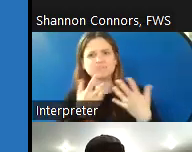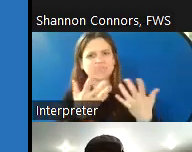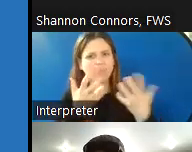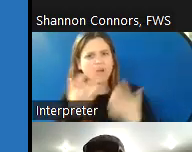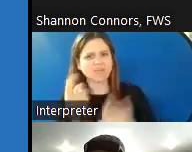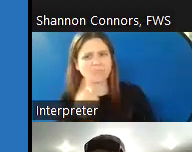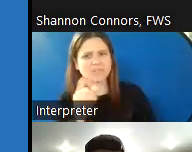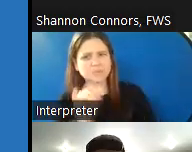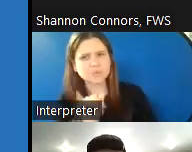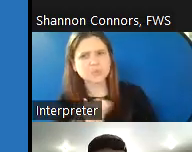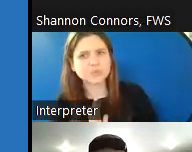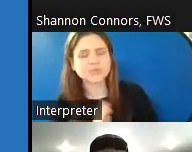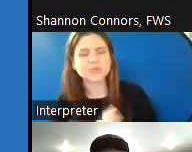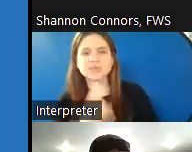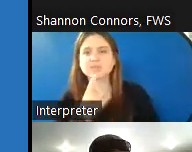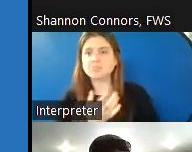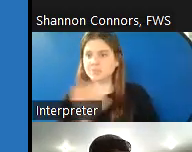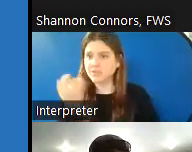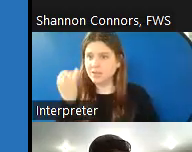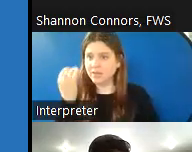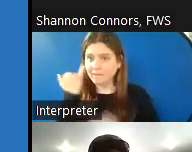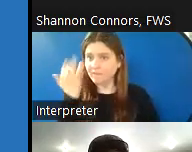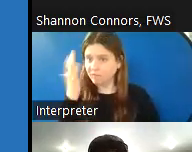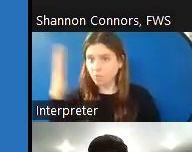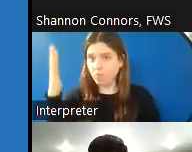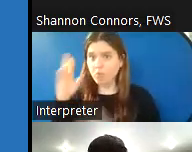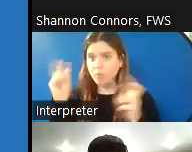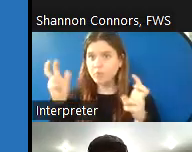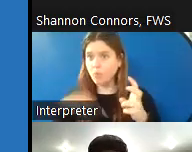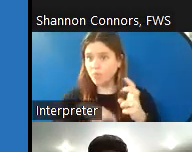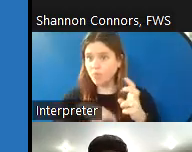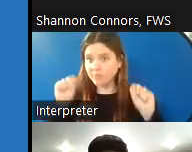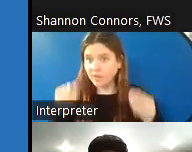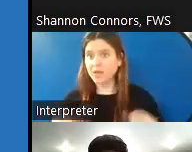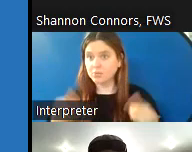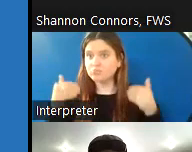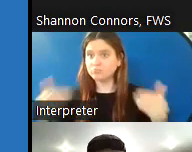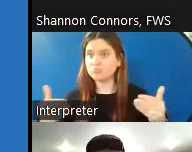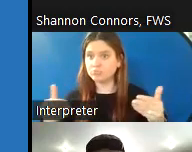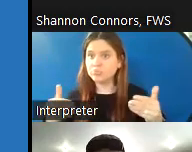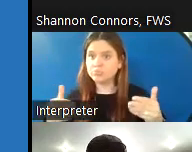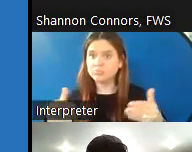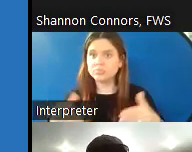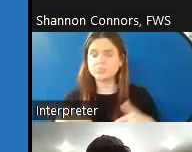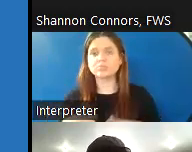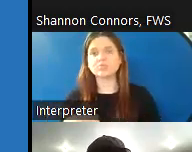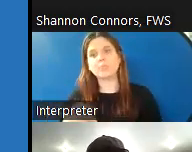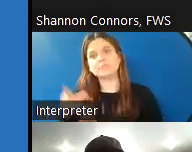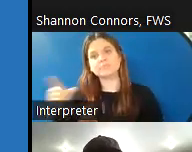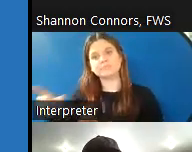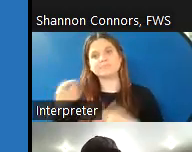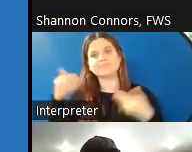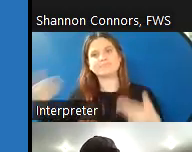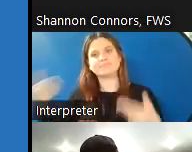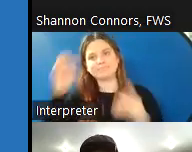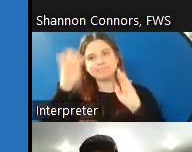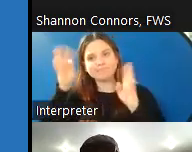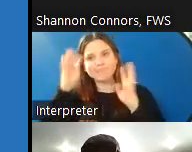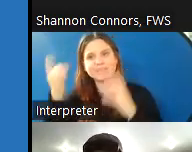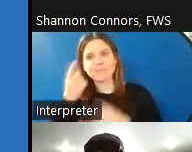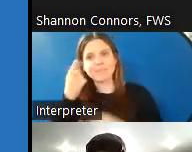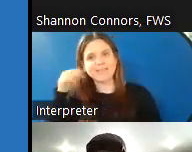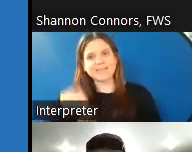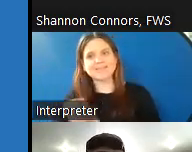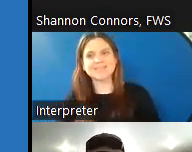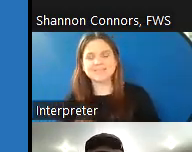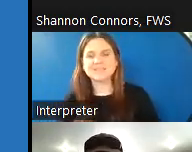if it's a forest issue, you can use it. And so I told him, you should pursue something like this. And so we did. And